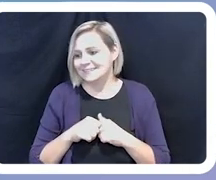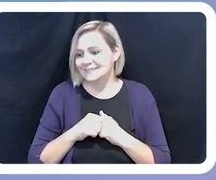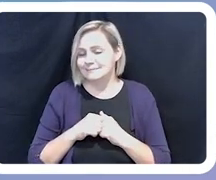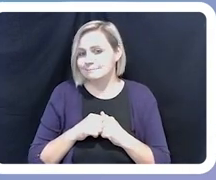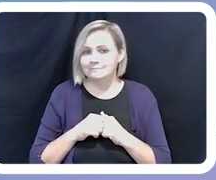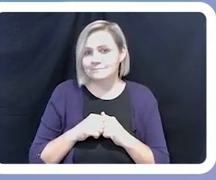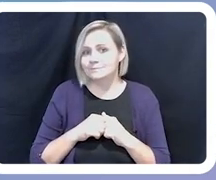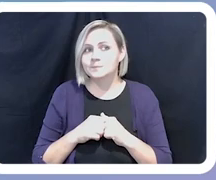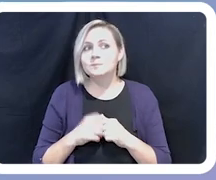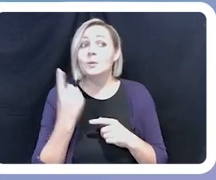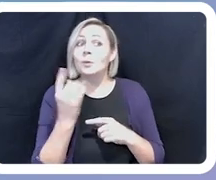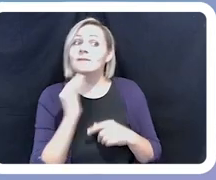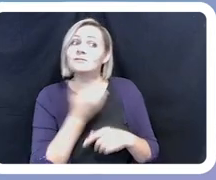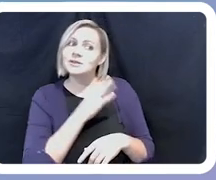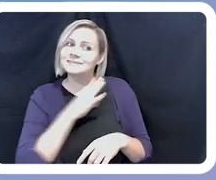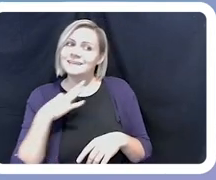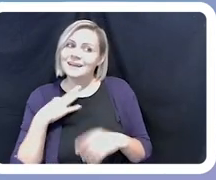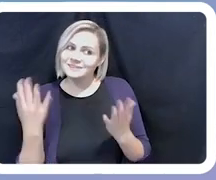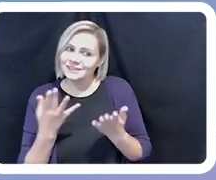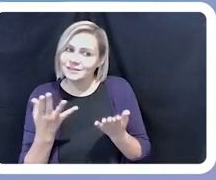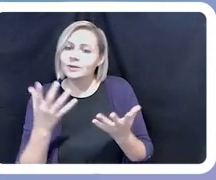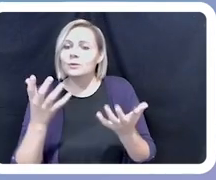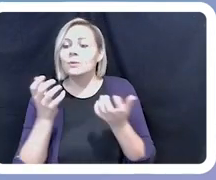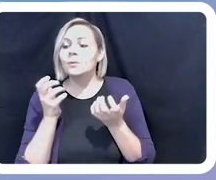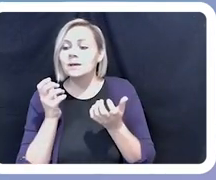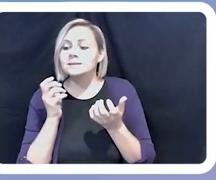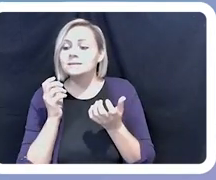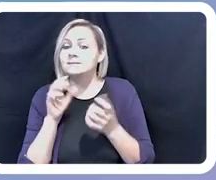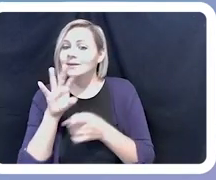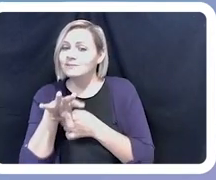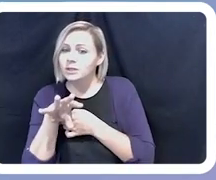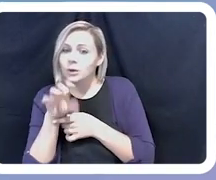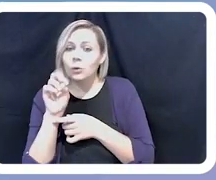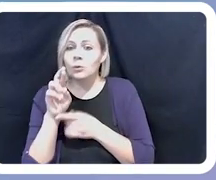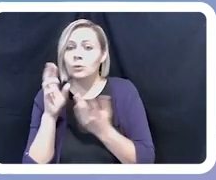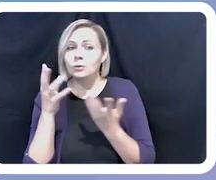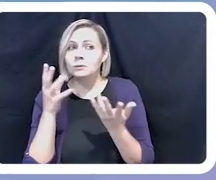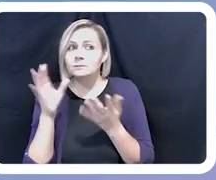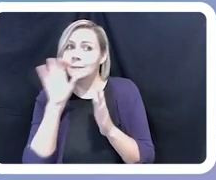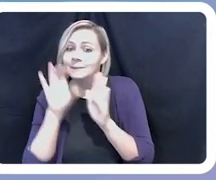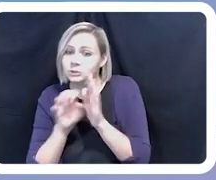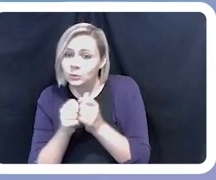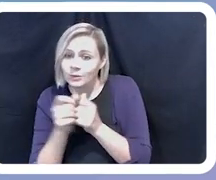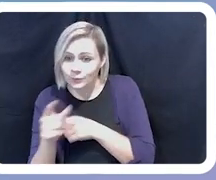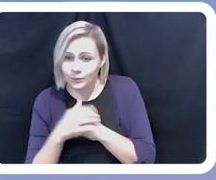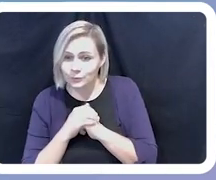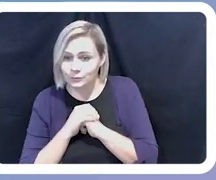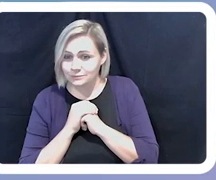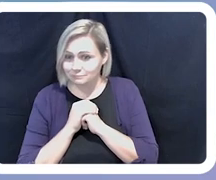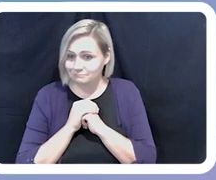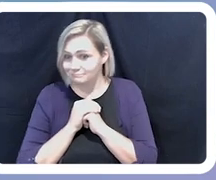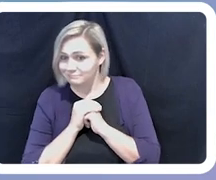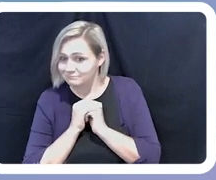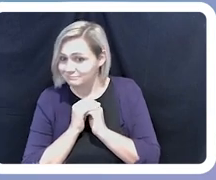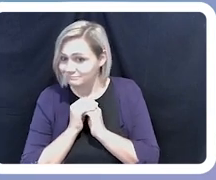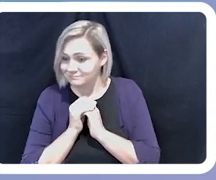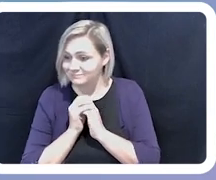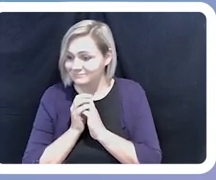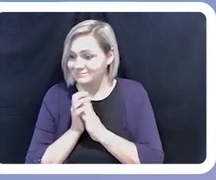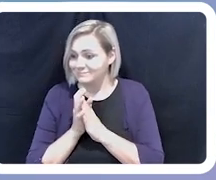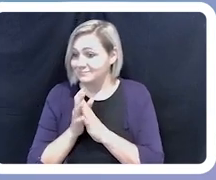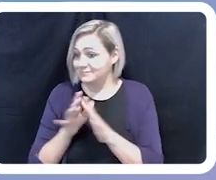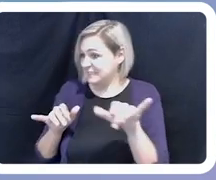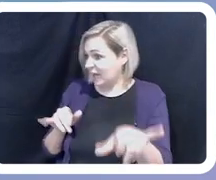Isn't there a staff member here? One of our staff members here wants to like take a video or take a photo with